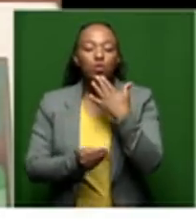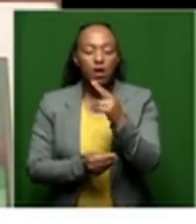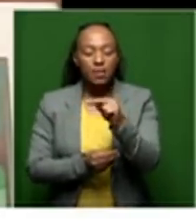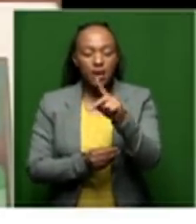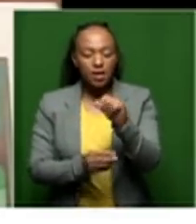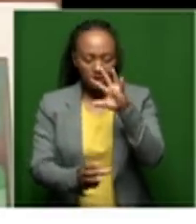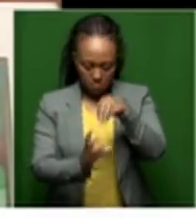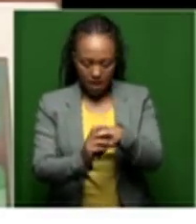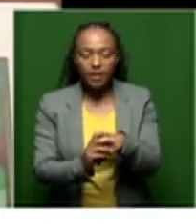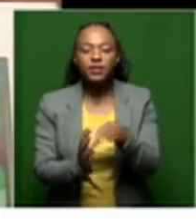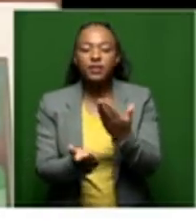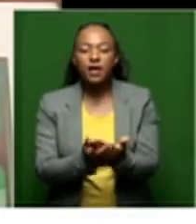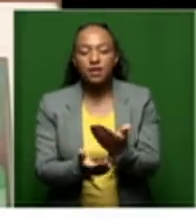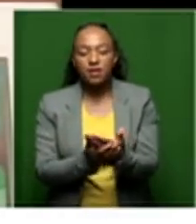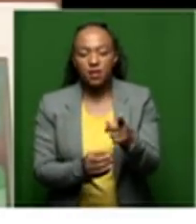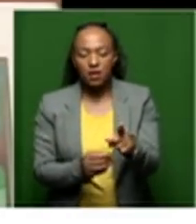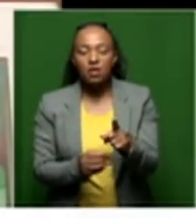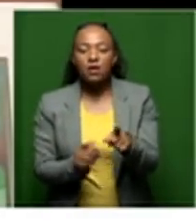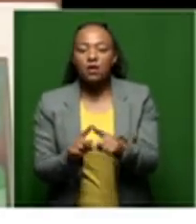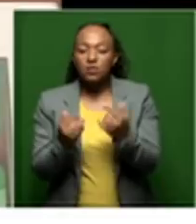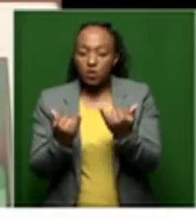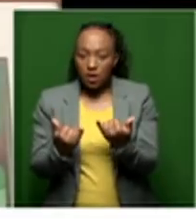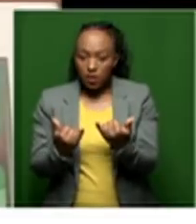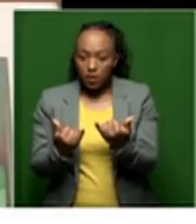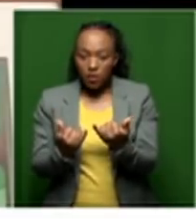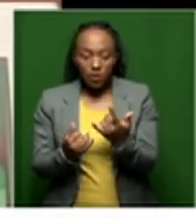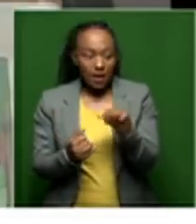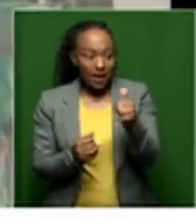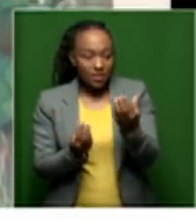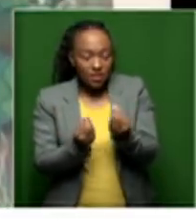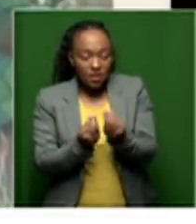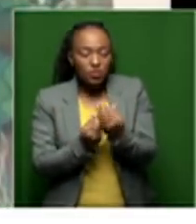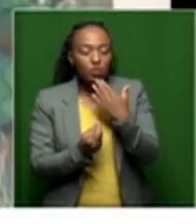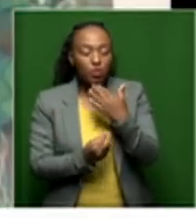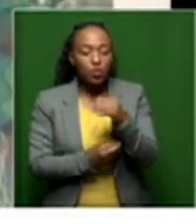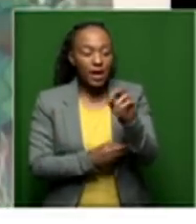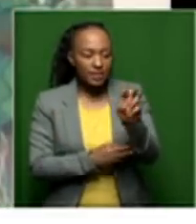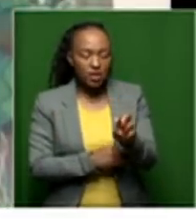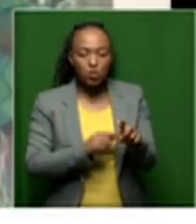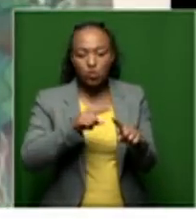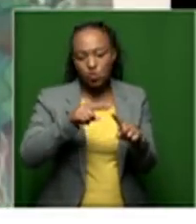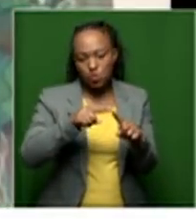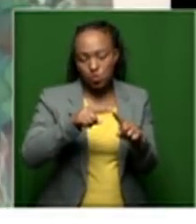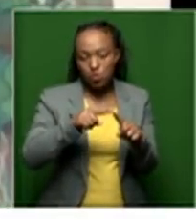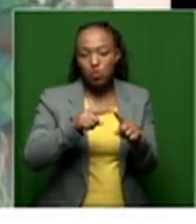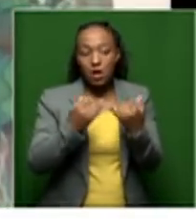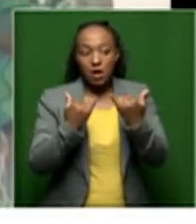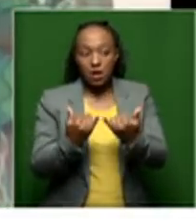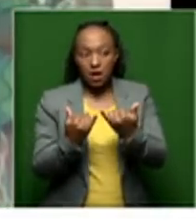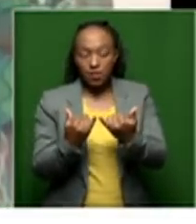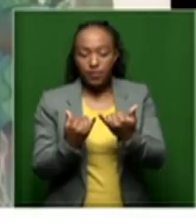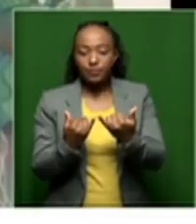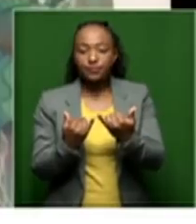becomes part and parcel of it. And so, amongst other things, the SIU is actually at this point in